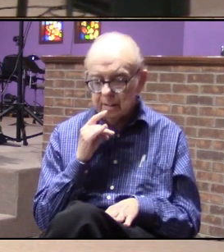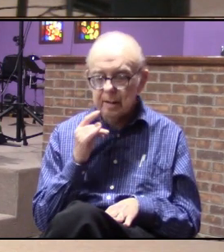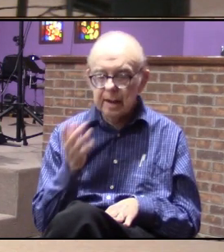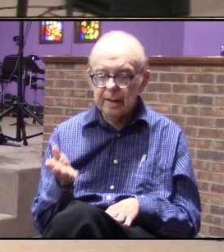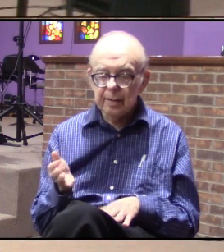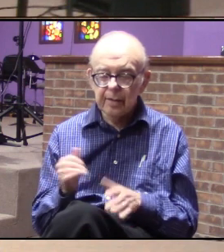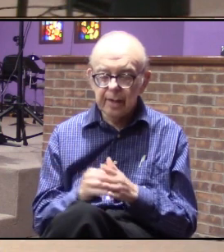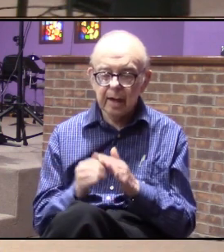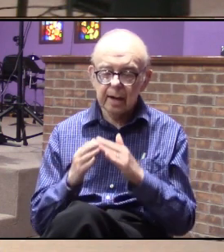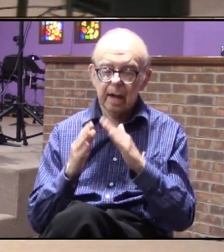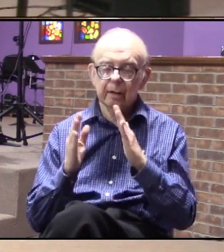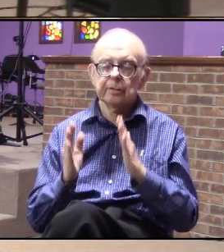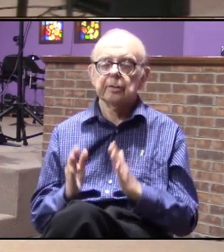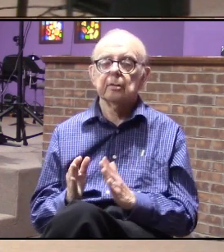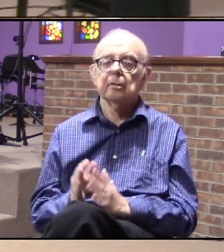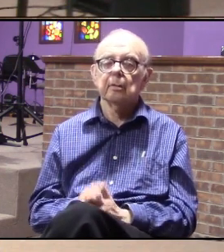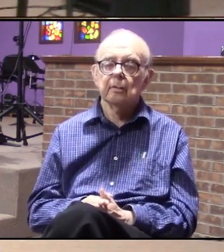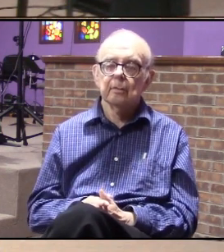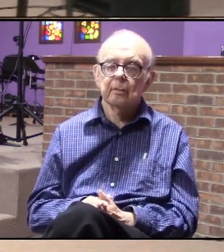house.